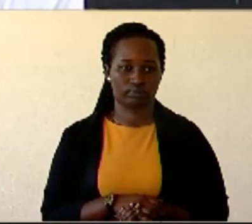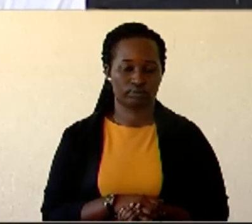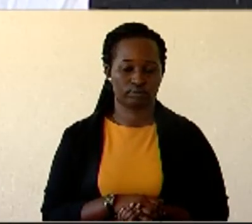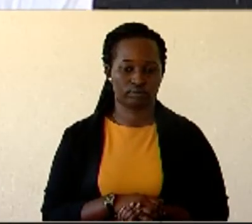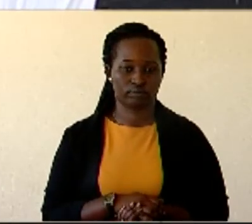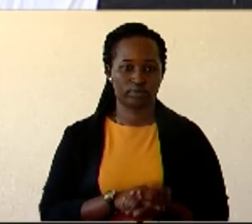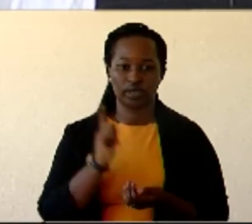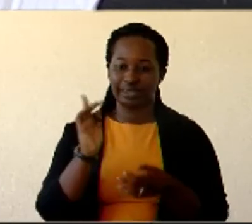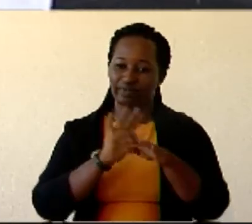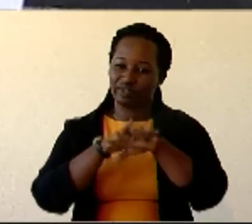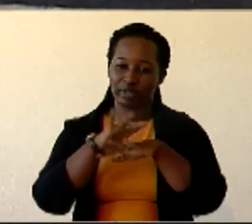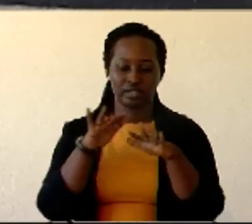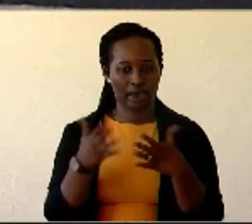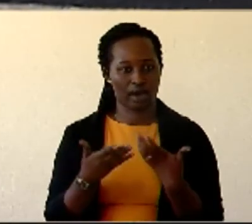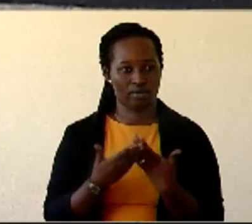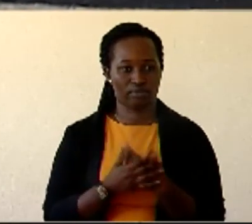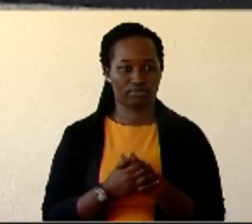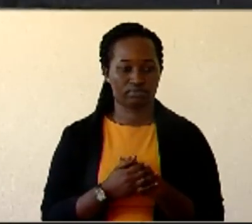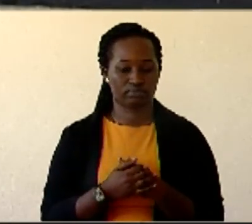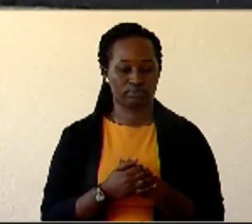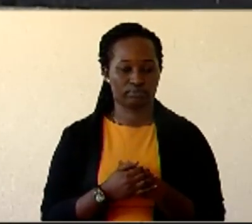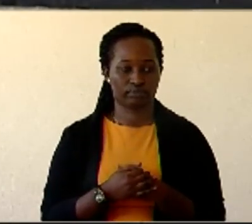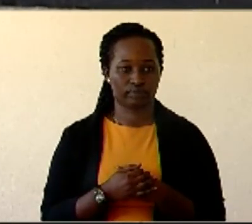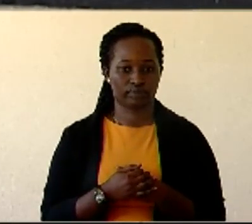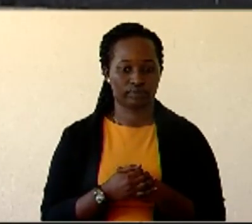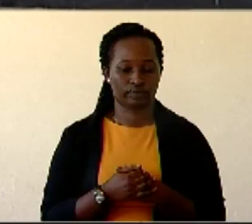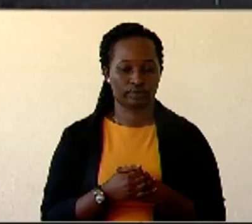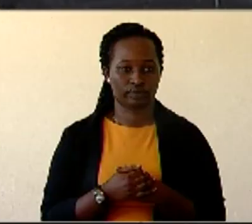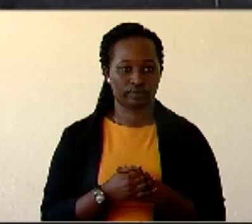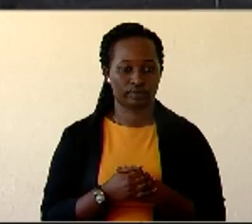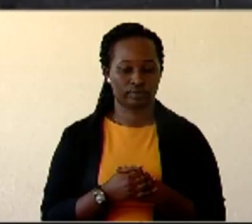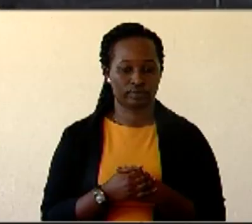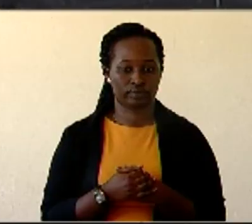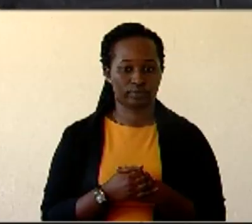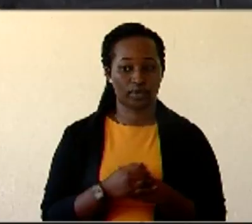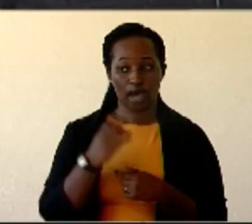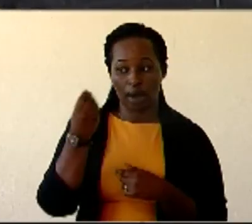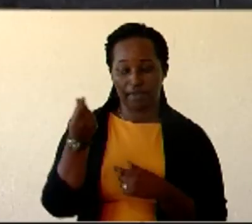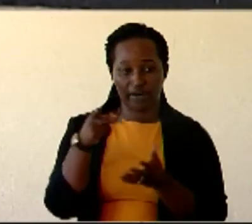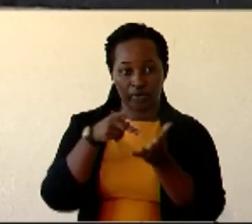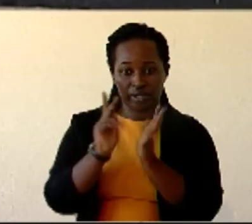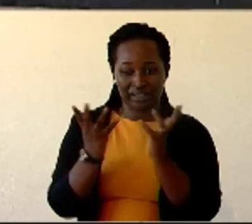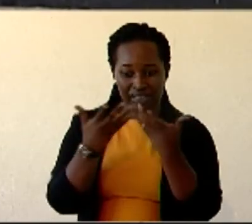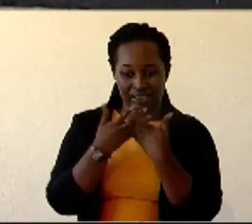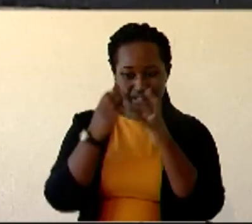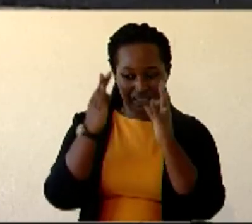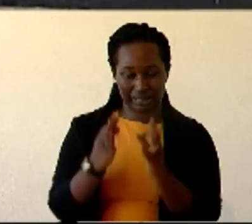How does this one affect the supply of a commodity? So prices of related